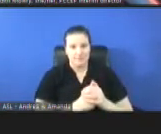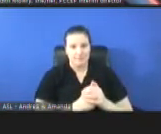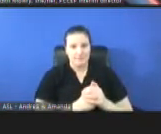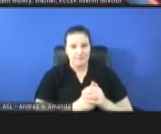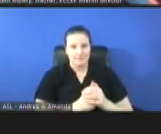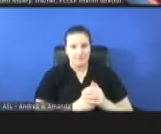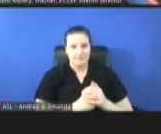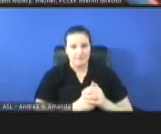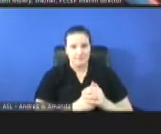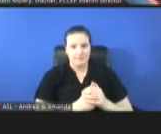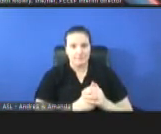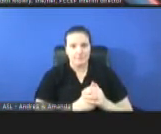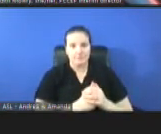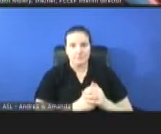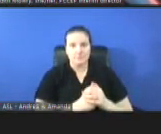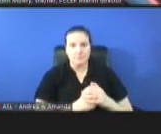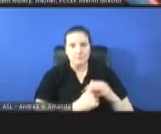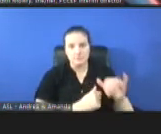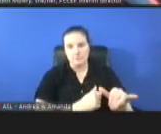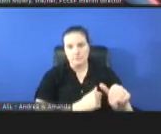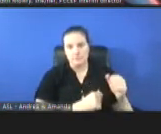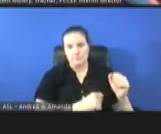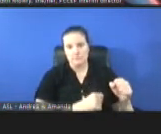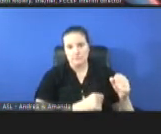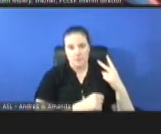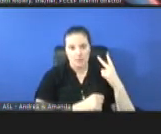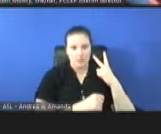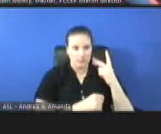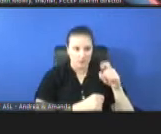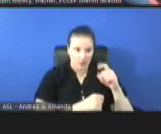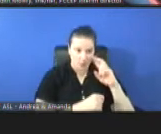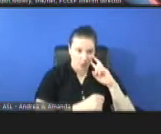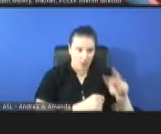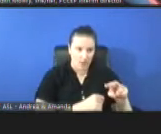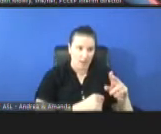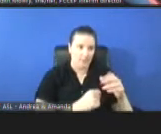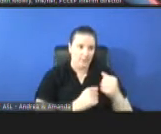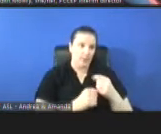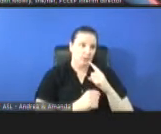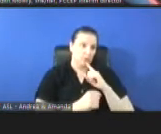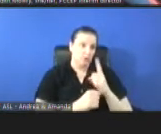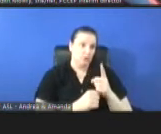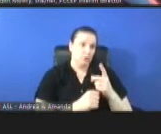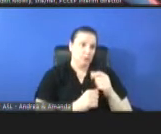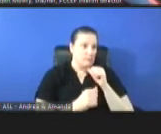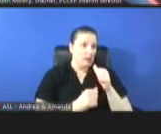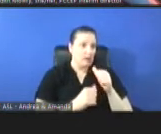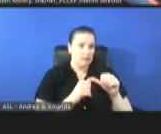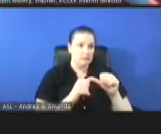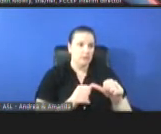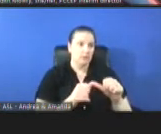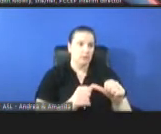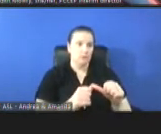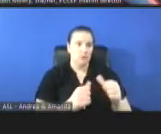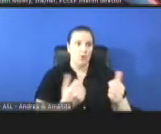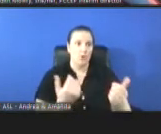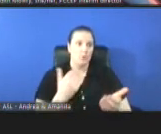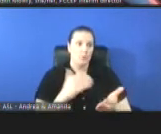those are things that absolutely we need to look at and make sure that we're not continuing to